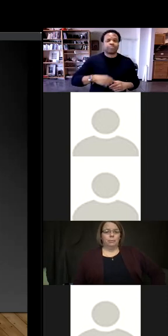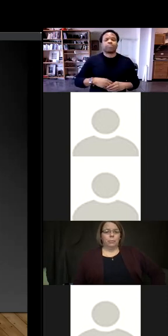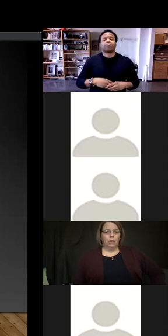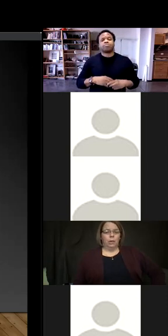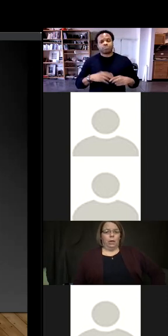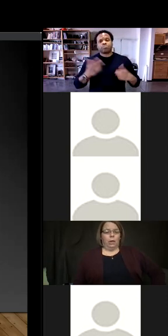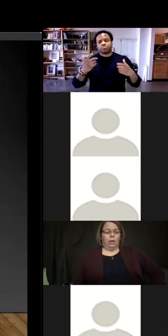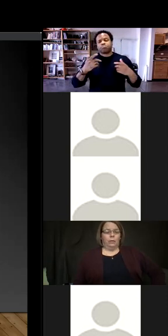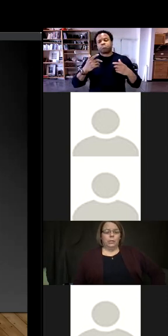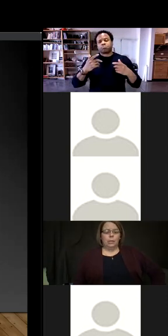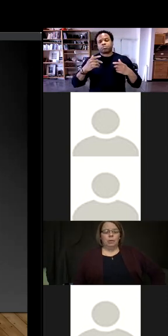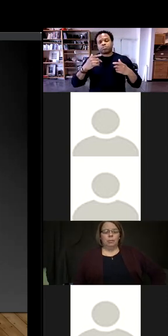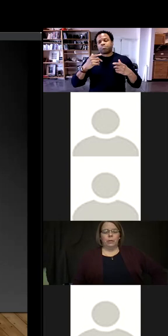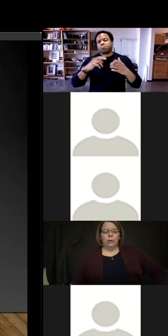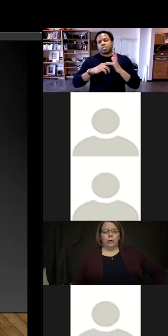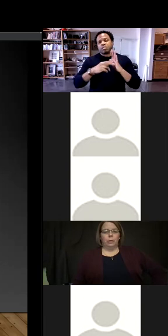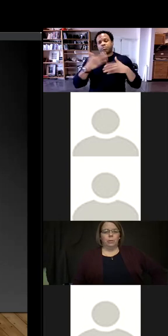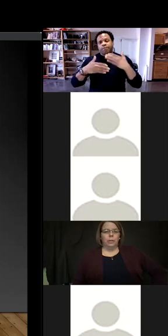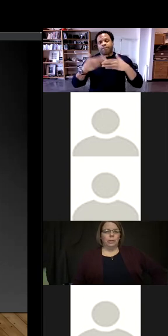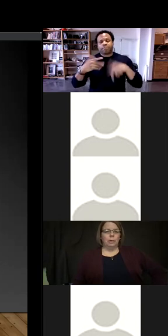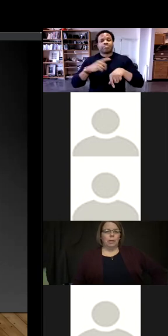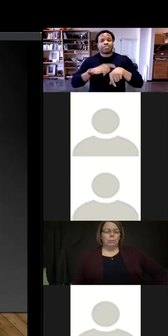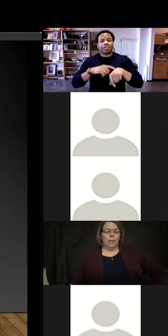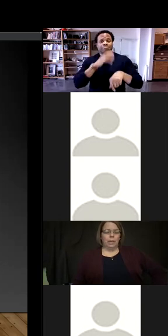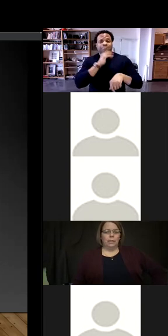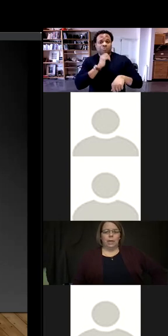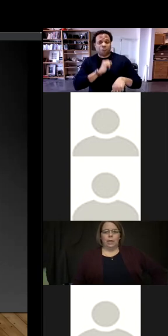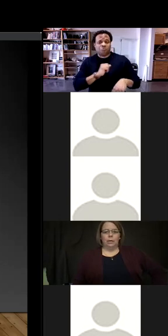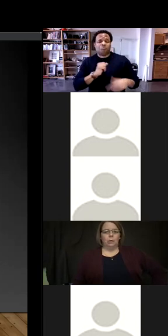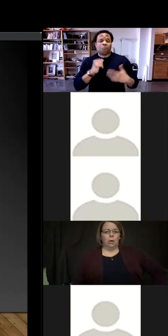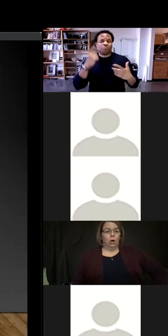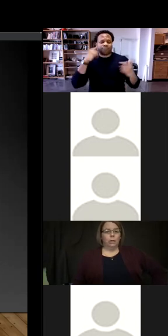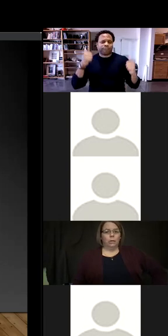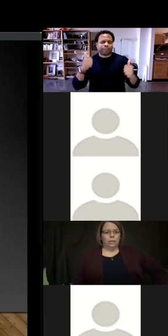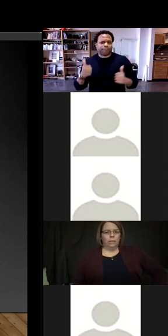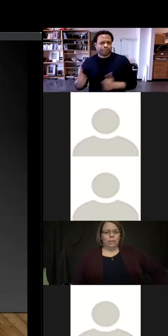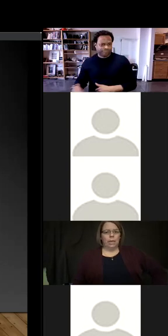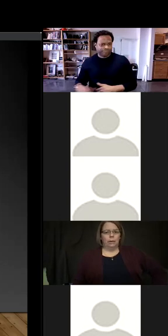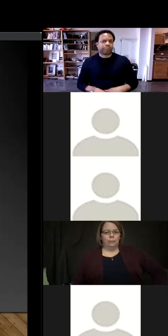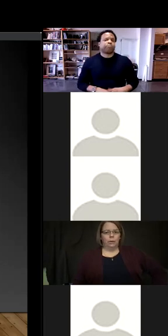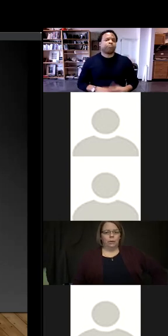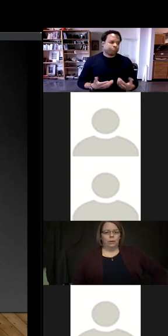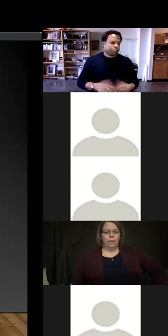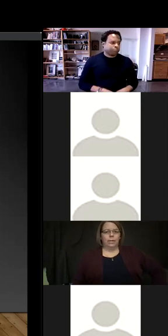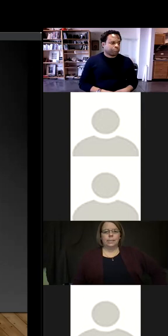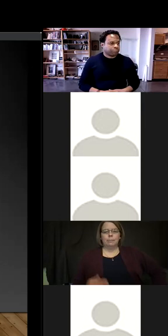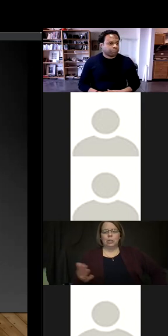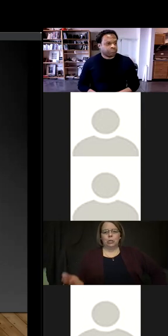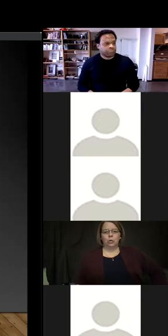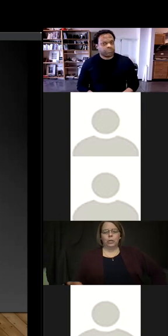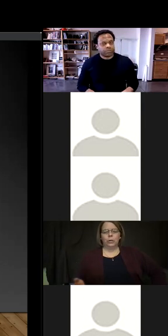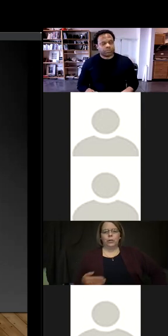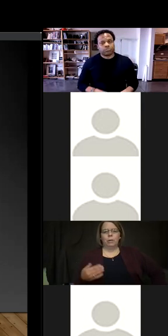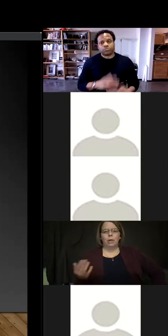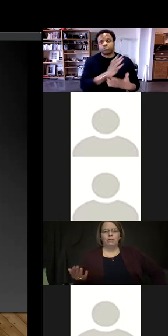can't. And then there's some people that are completely blind and aren't completely deaf. Like I